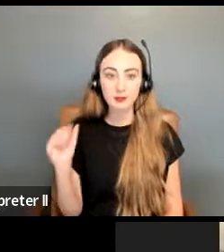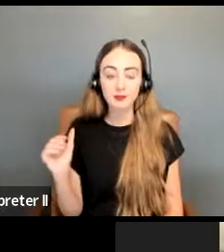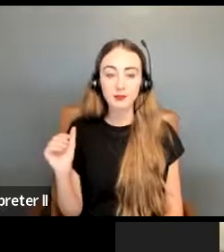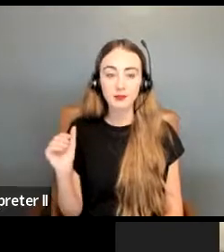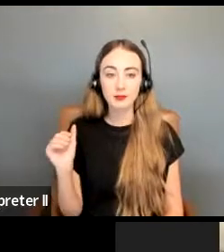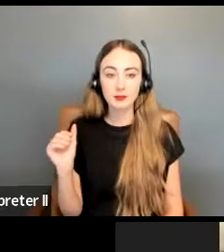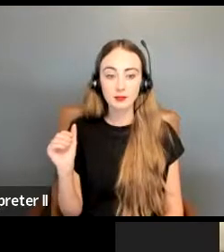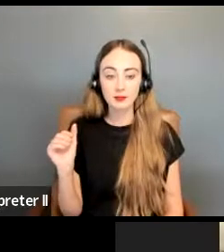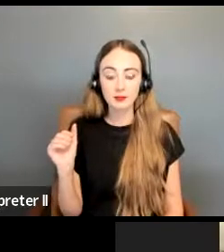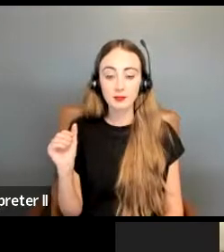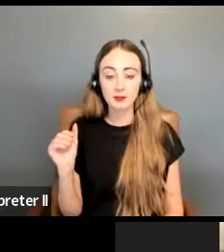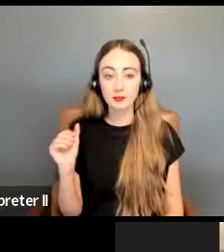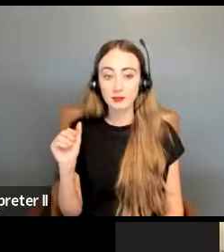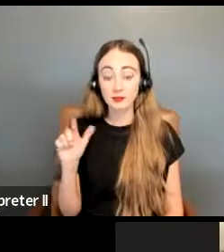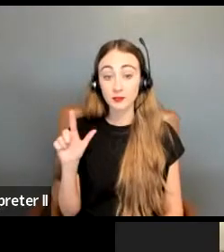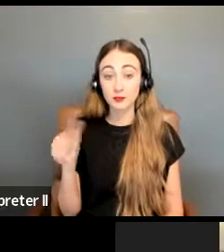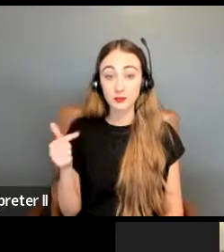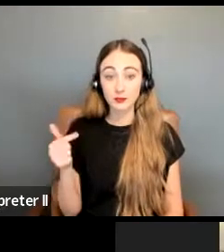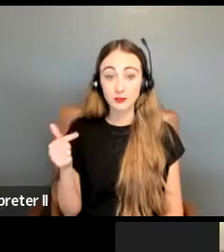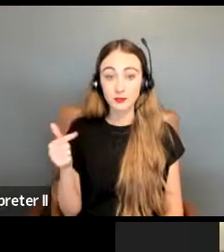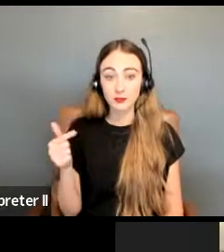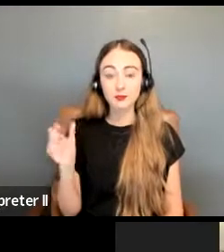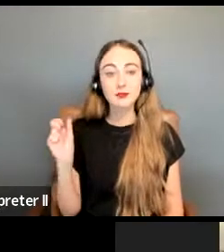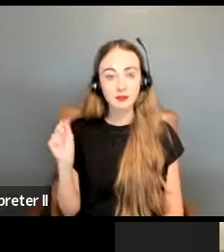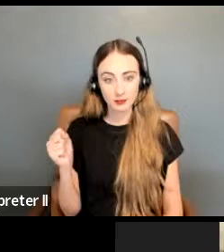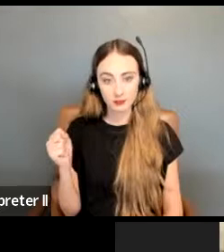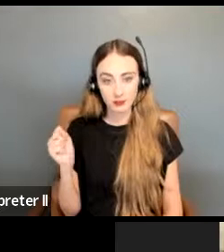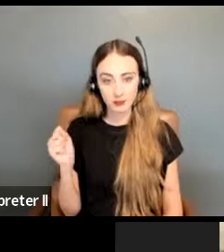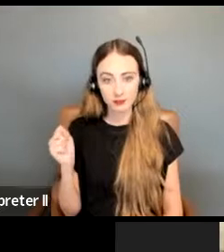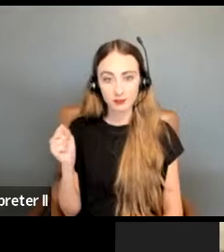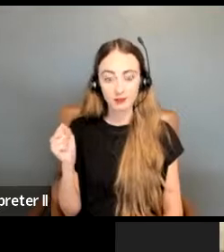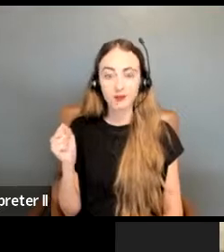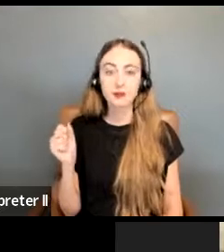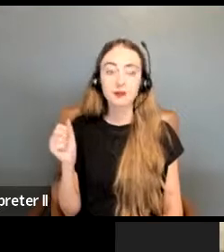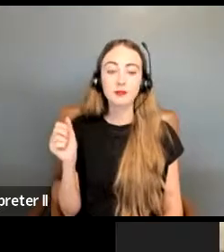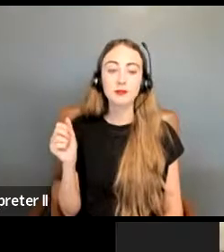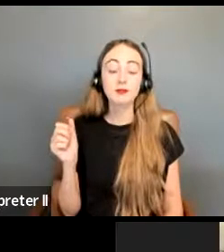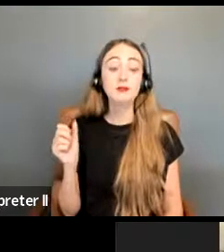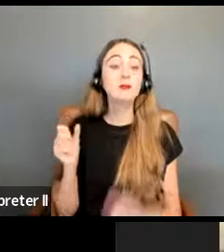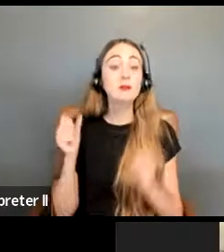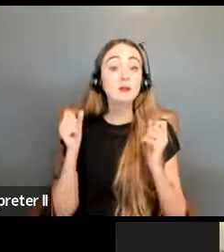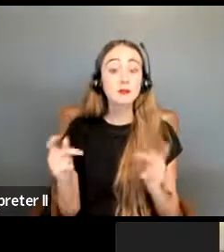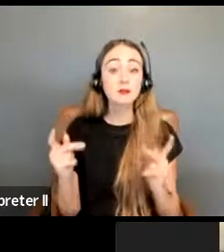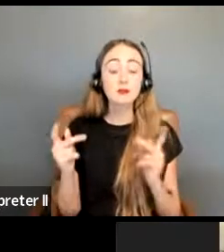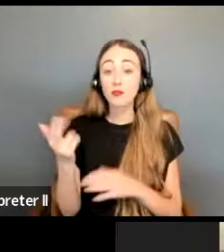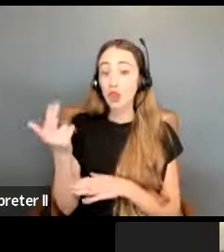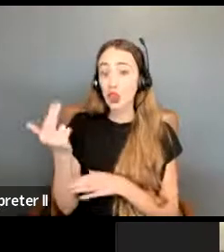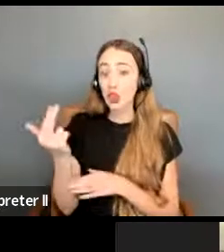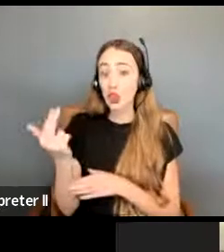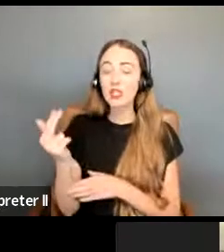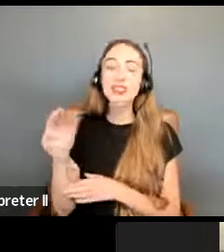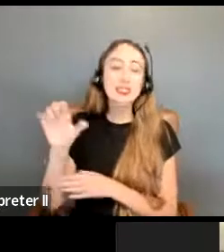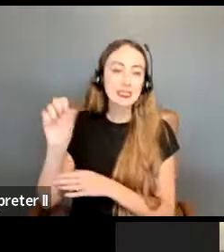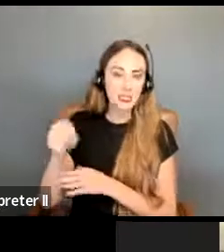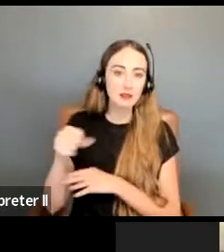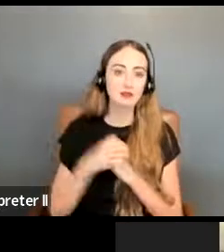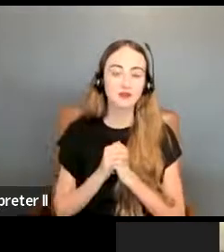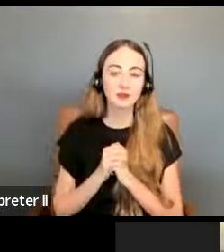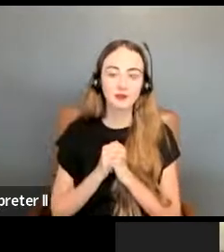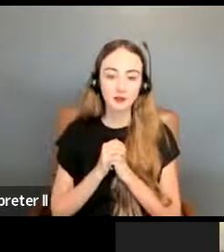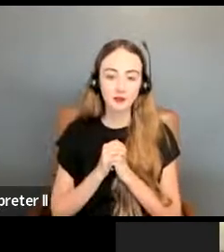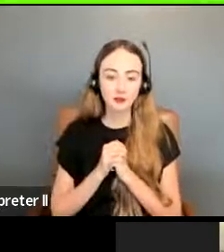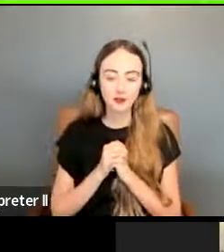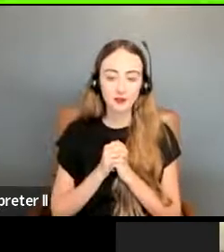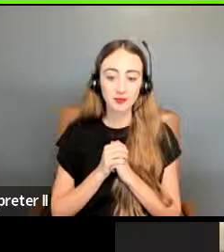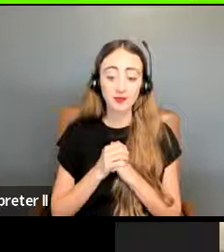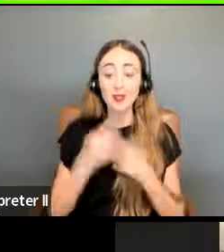Henderson votes yes. And Councilmember Lewis George? Yes. Councilmember Lewis George votes yes. Mr. Chairman, there are 13 yeses.